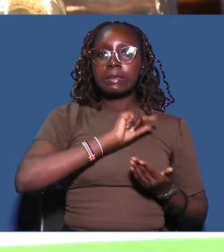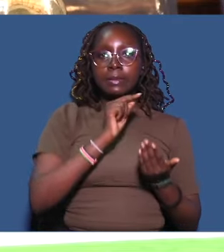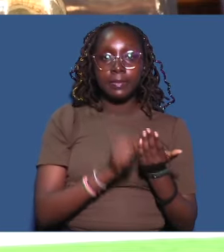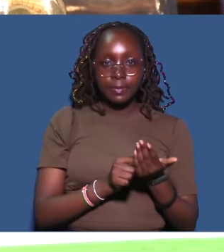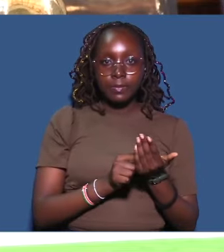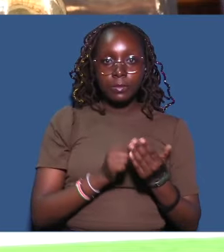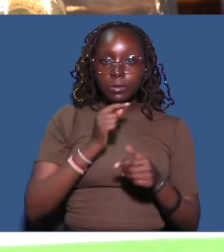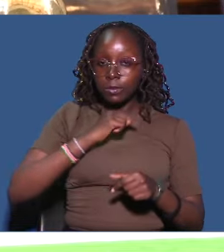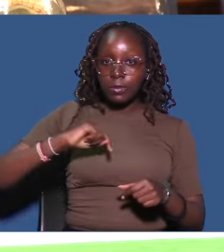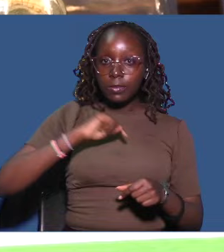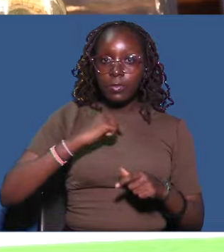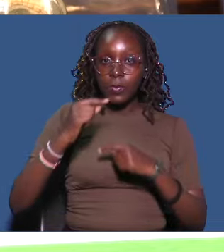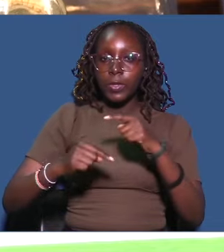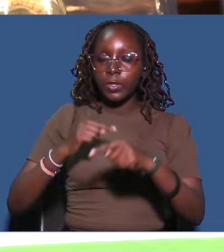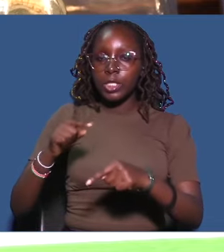We continue this week